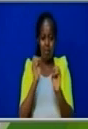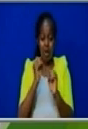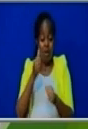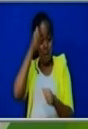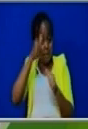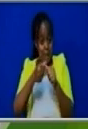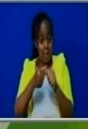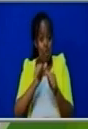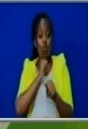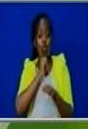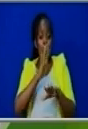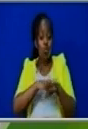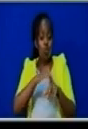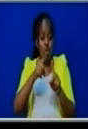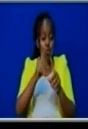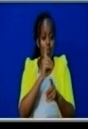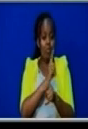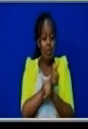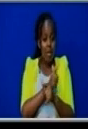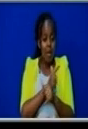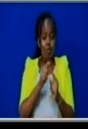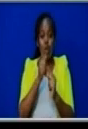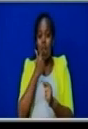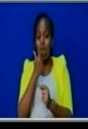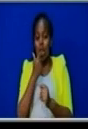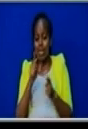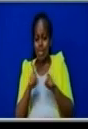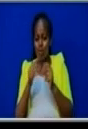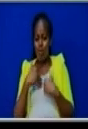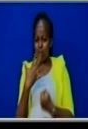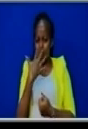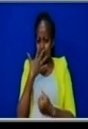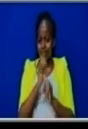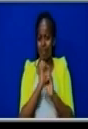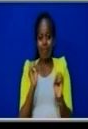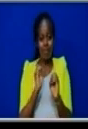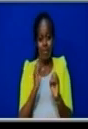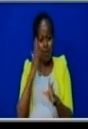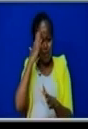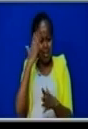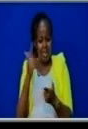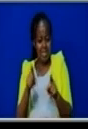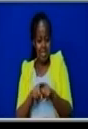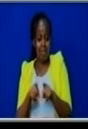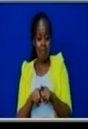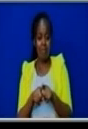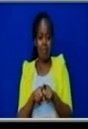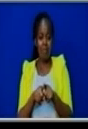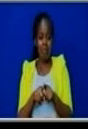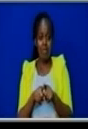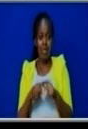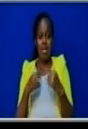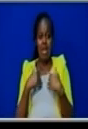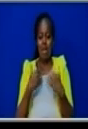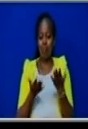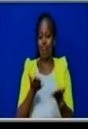taste anything in the lab. Yes. They are odorless. You know, those things. Yes. And also, they are neutral.